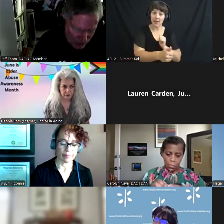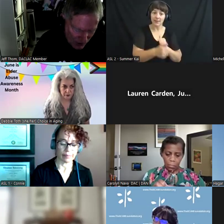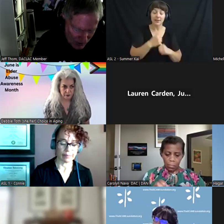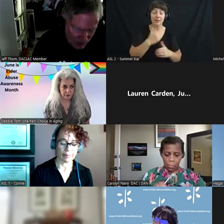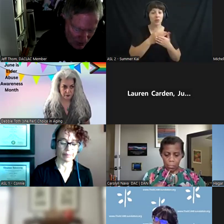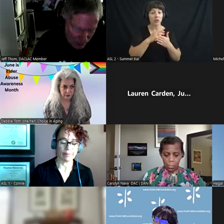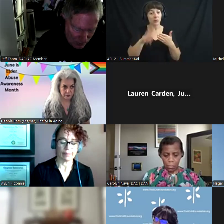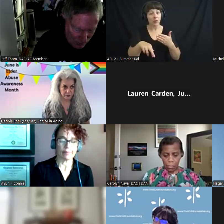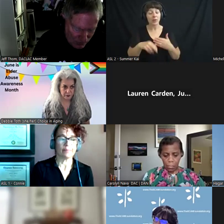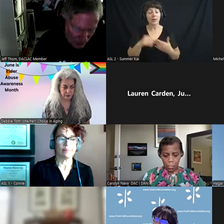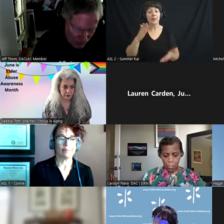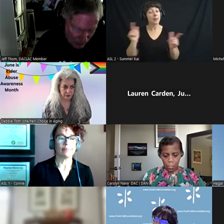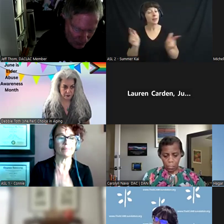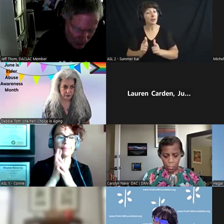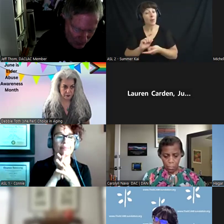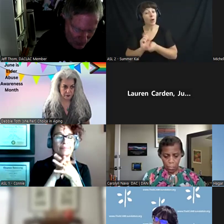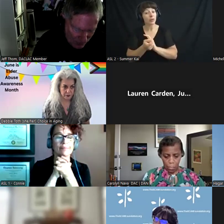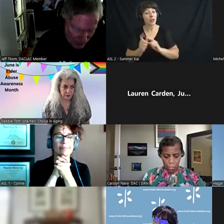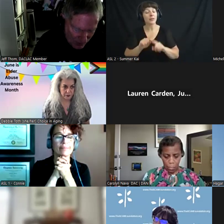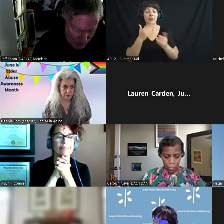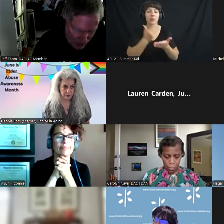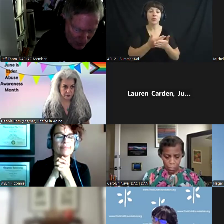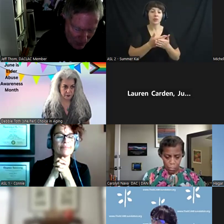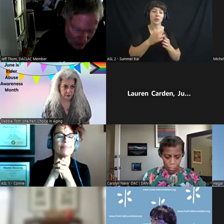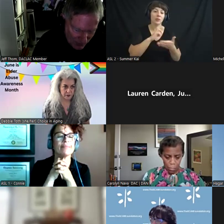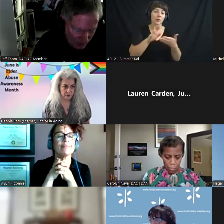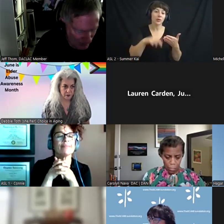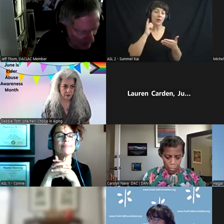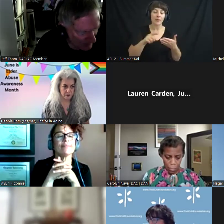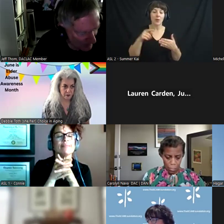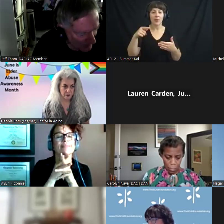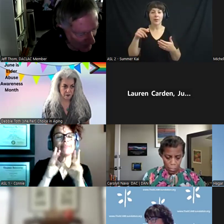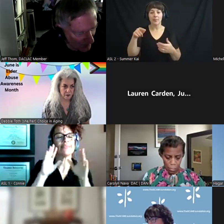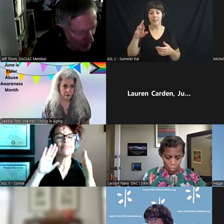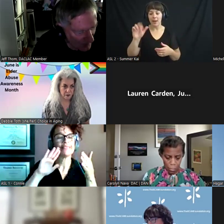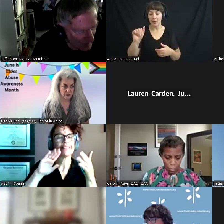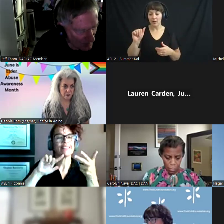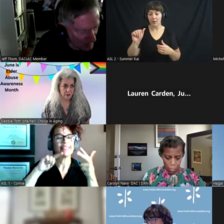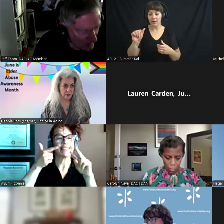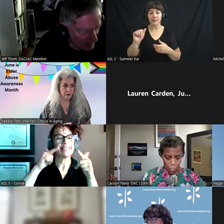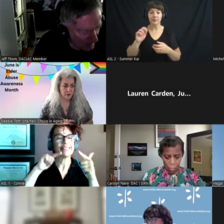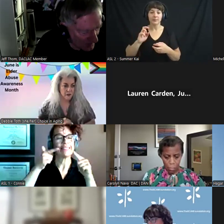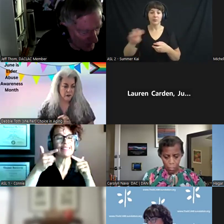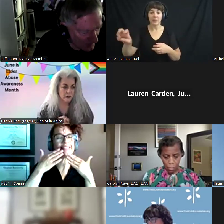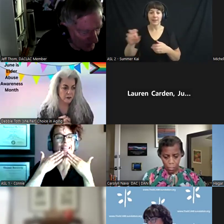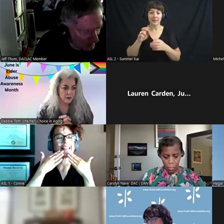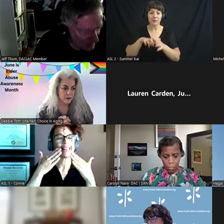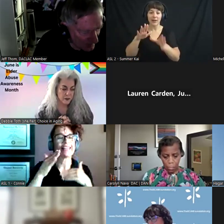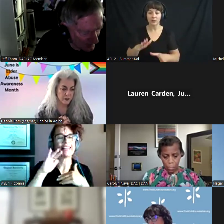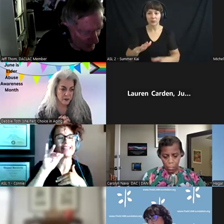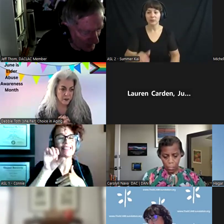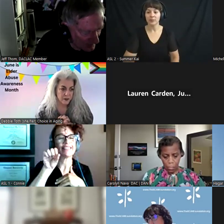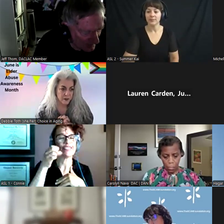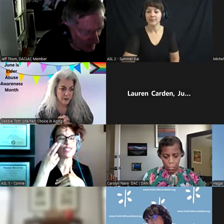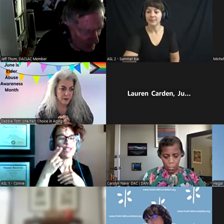small change, but a good result for paratransit riders. So thank you. Thank you, Jeff, for that